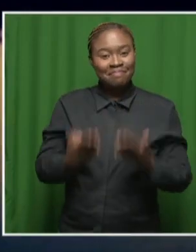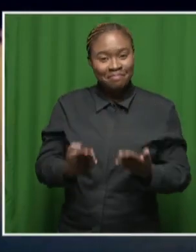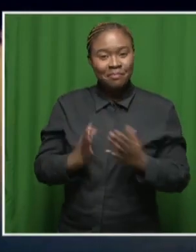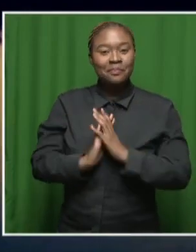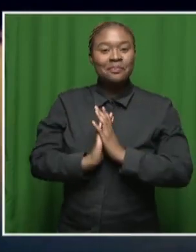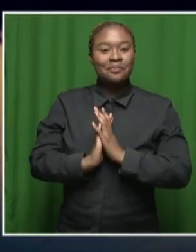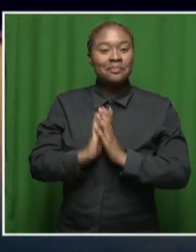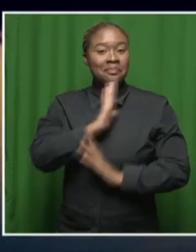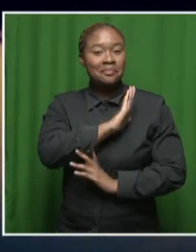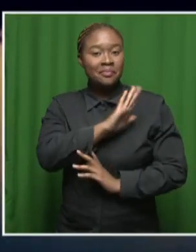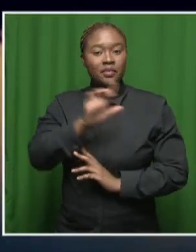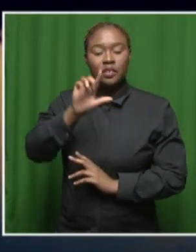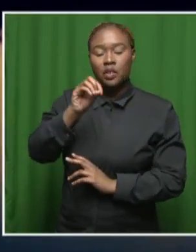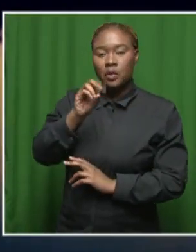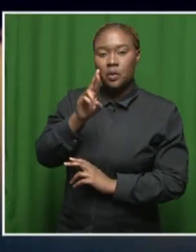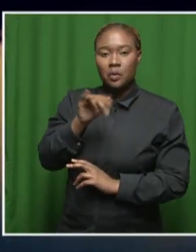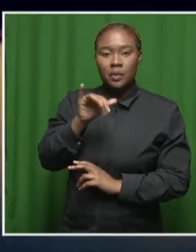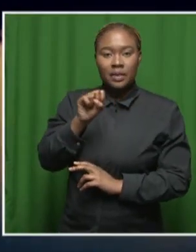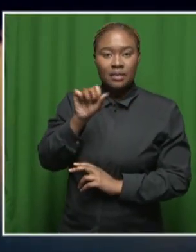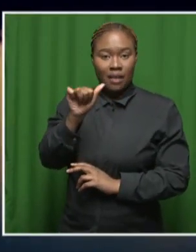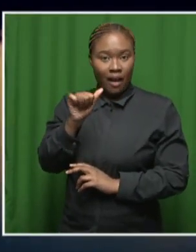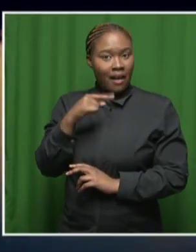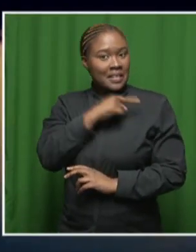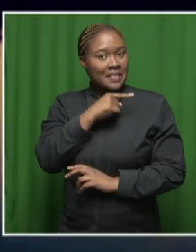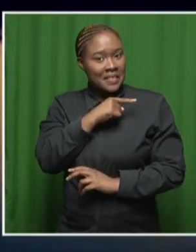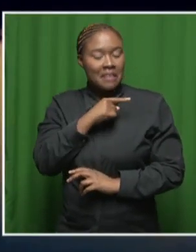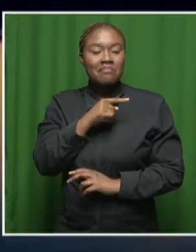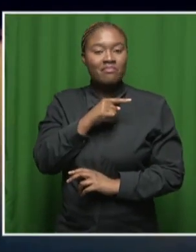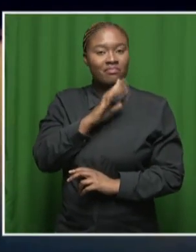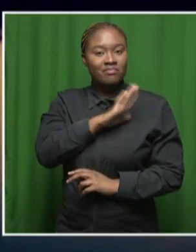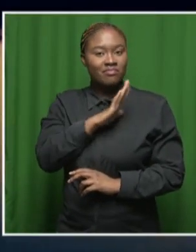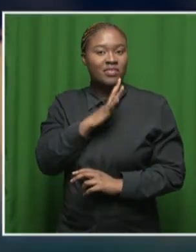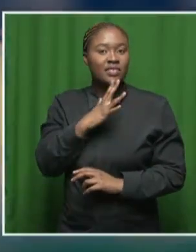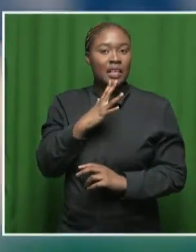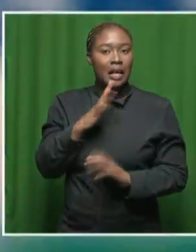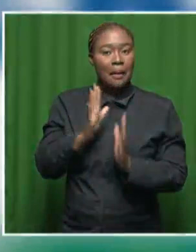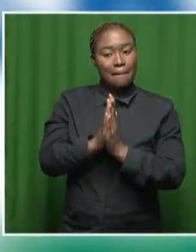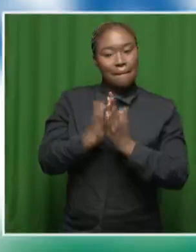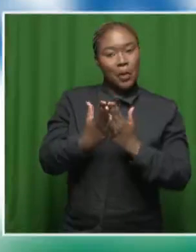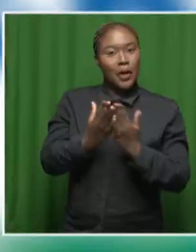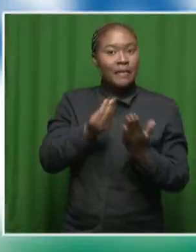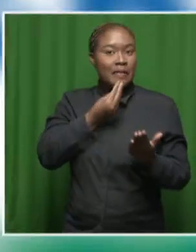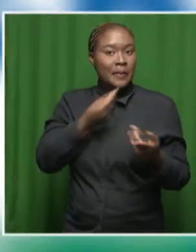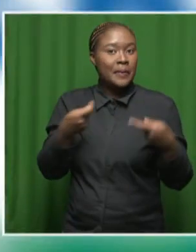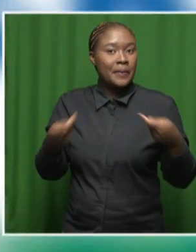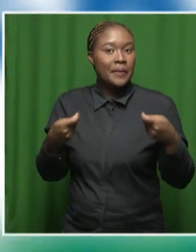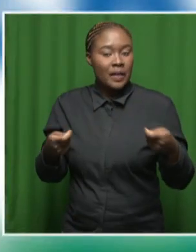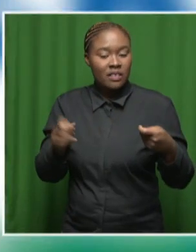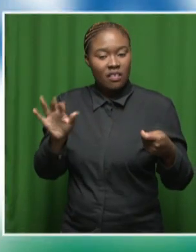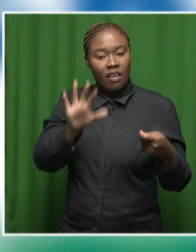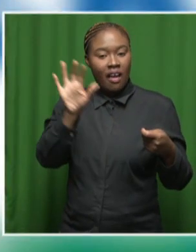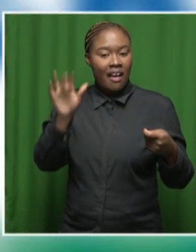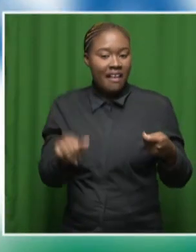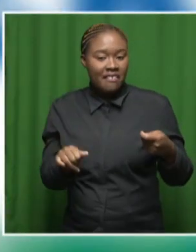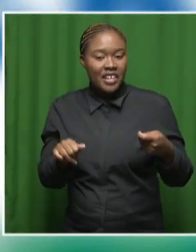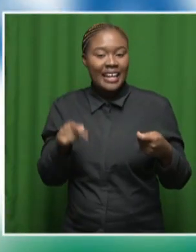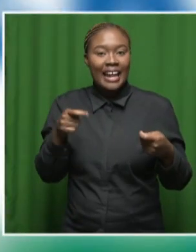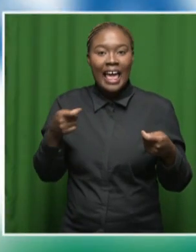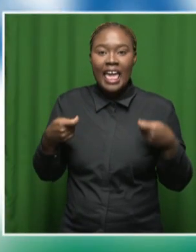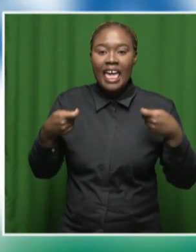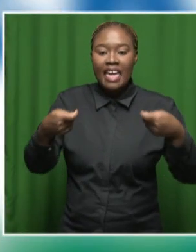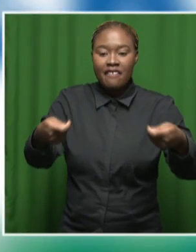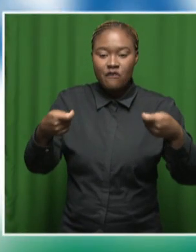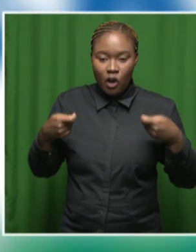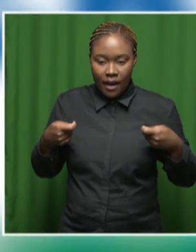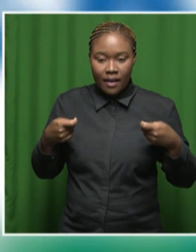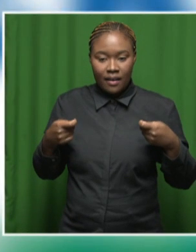Louisa Holst, the South African air fryer, is the latest cookbook to hit the shelves. The book shares some of Louisa's